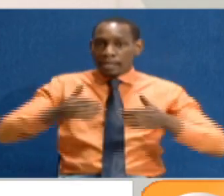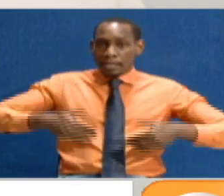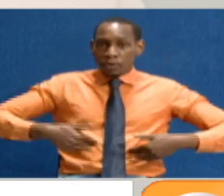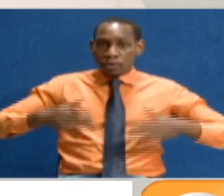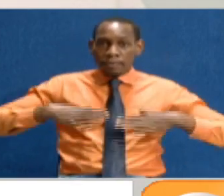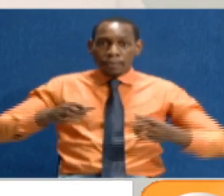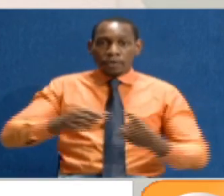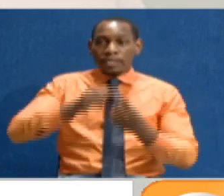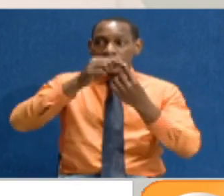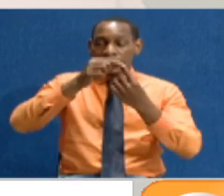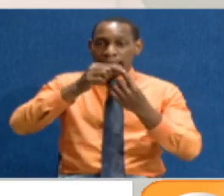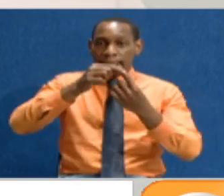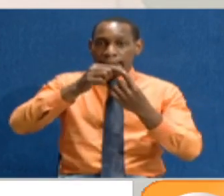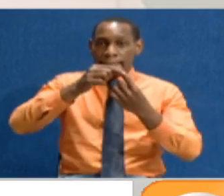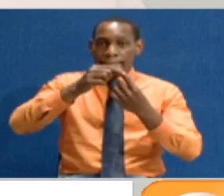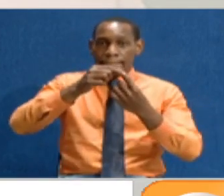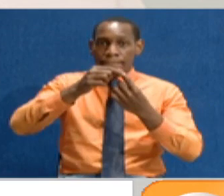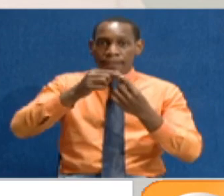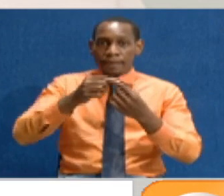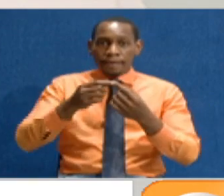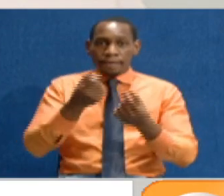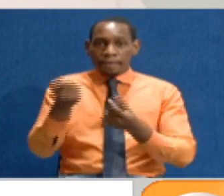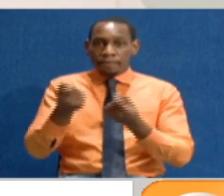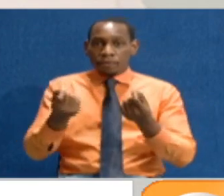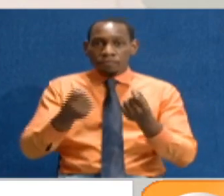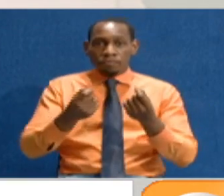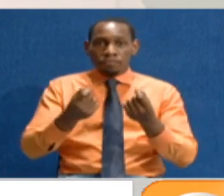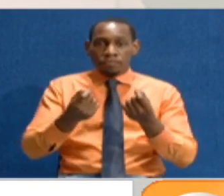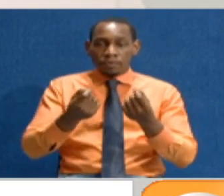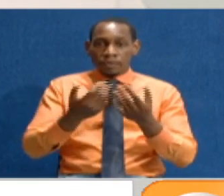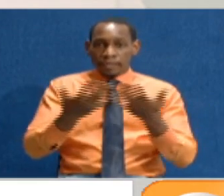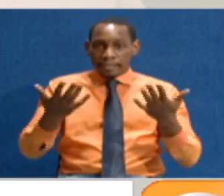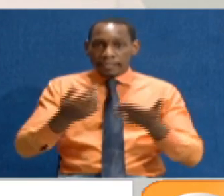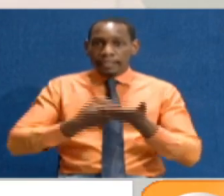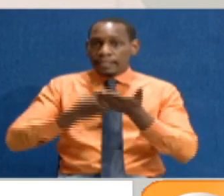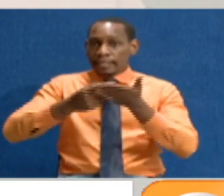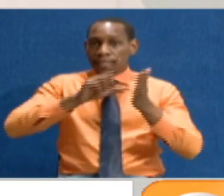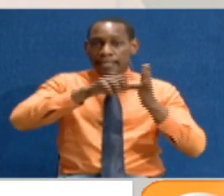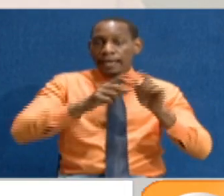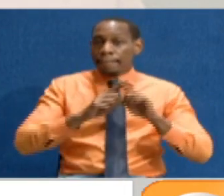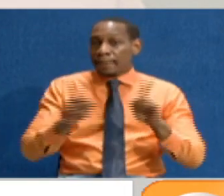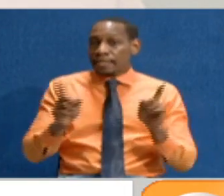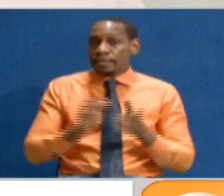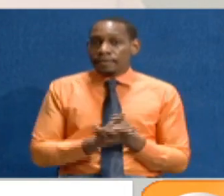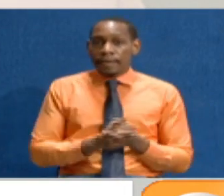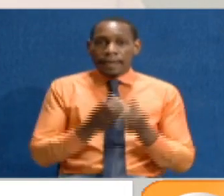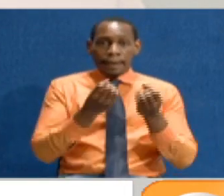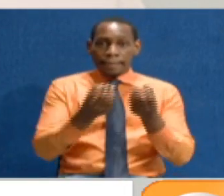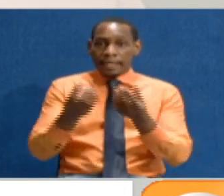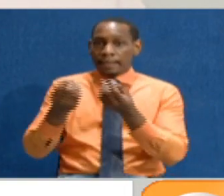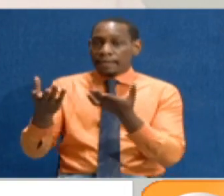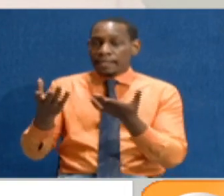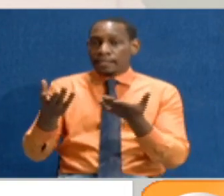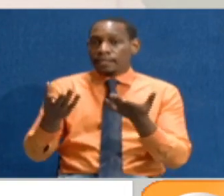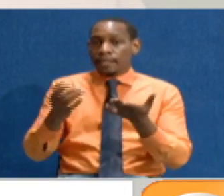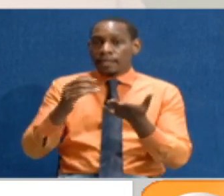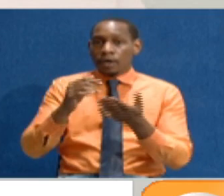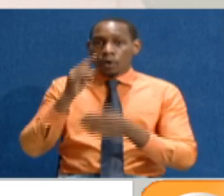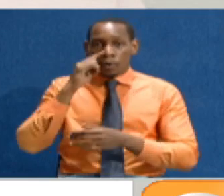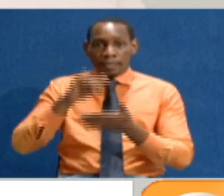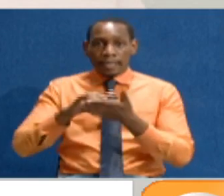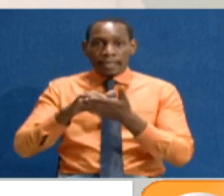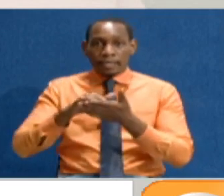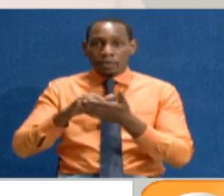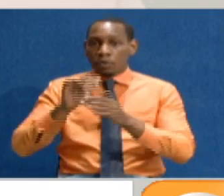people especially. You look at a few factors. Of course, I know we'll get deeper into this later. However, many of them will come from homes